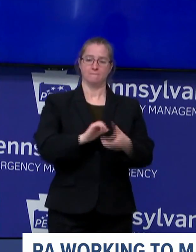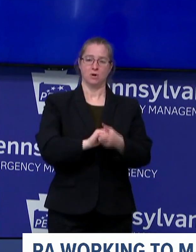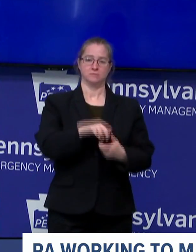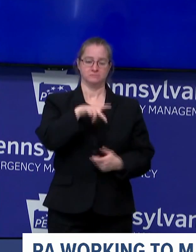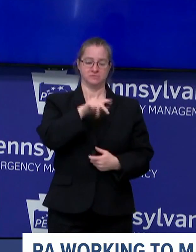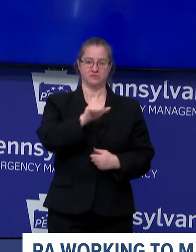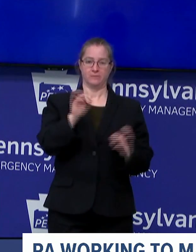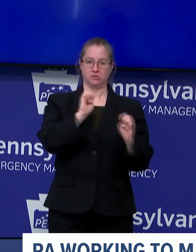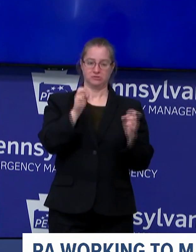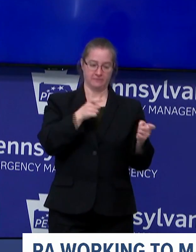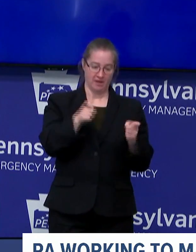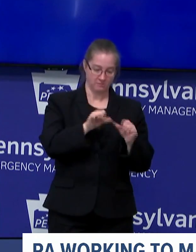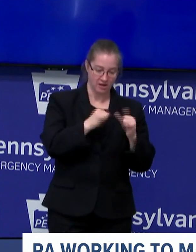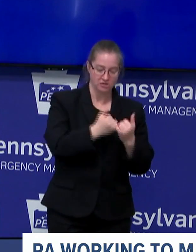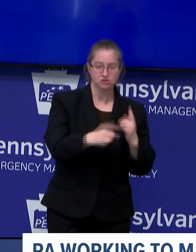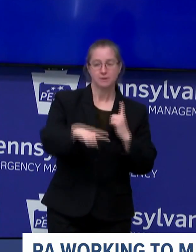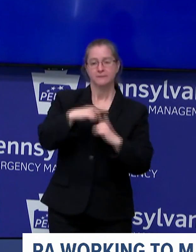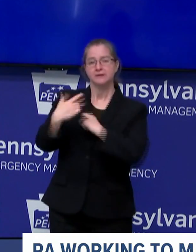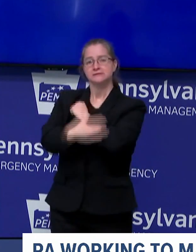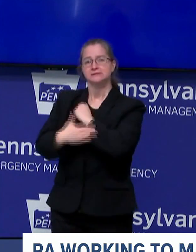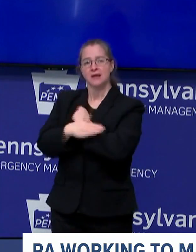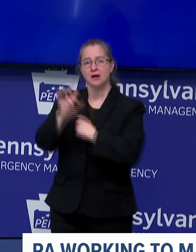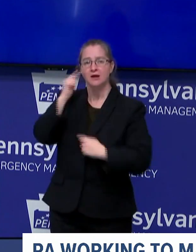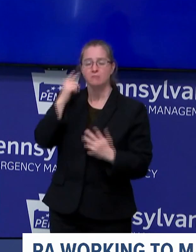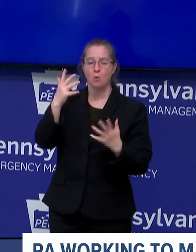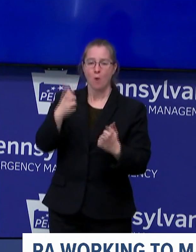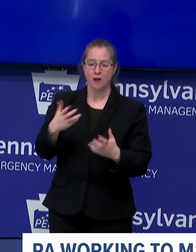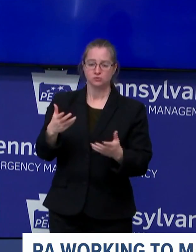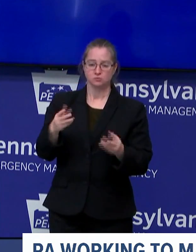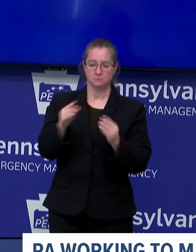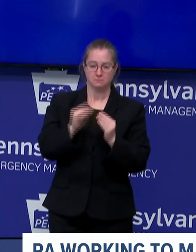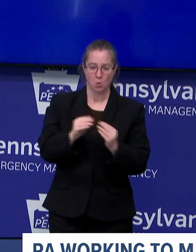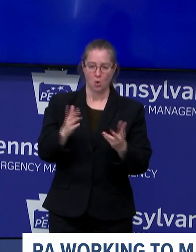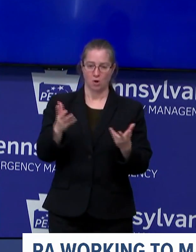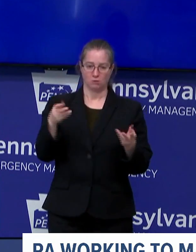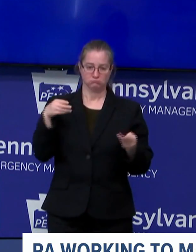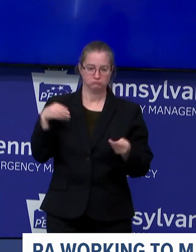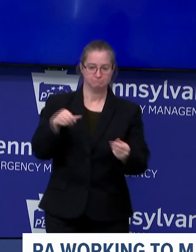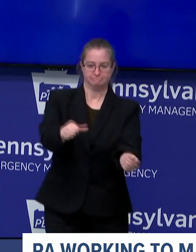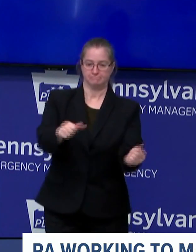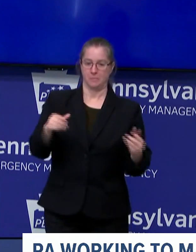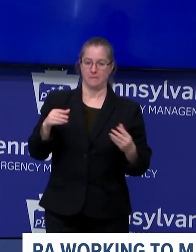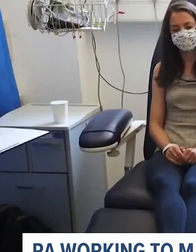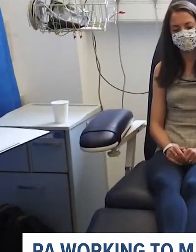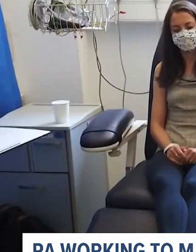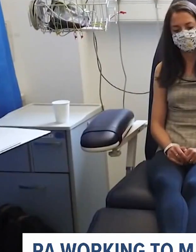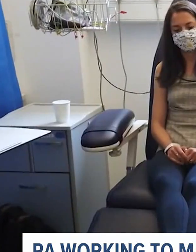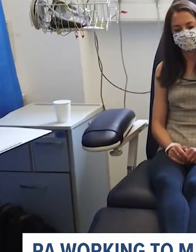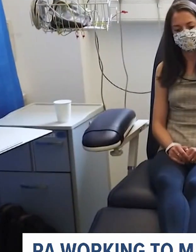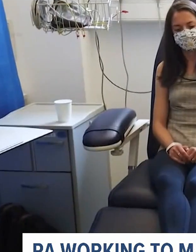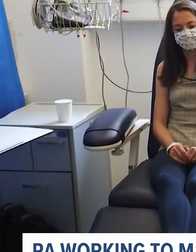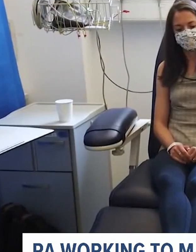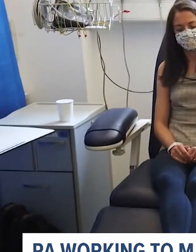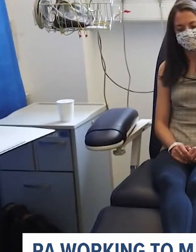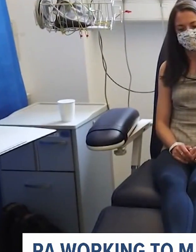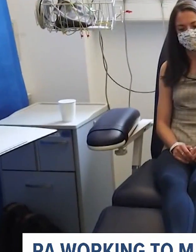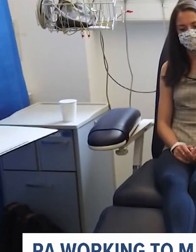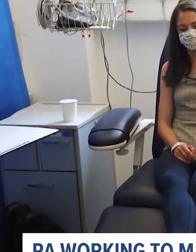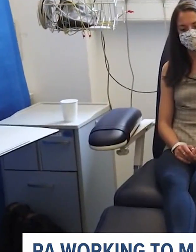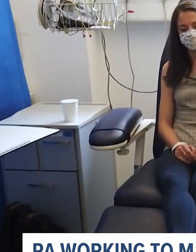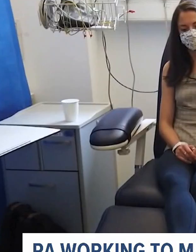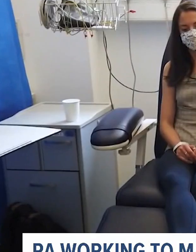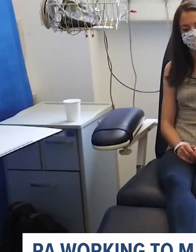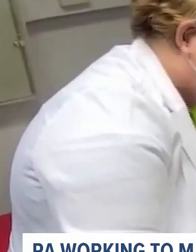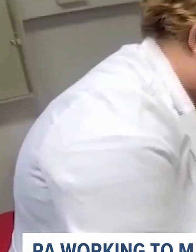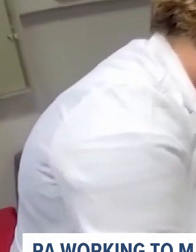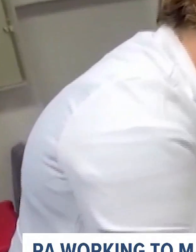government to help figure out how we might be able to make this distribution more effortless, more efficient, and more equitable. As for mass vaccination clinics,